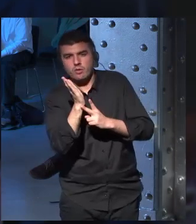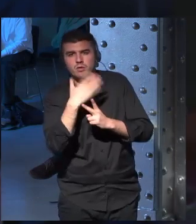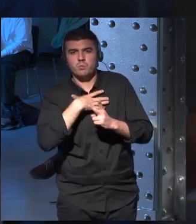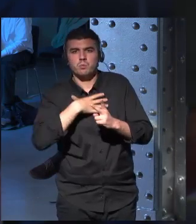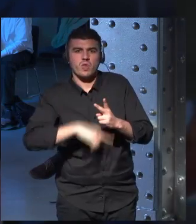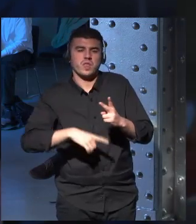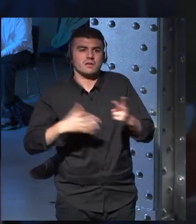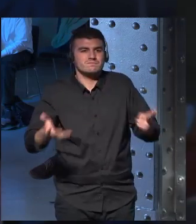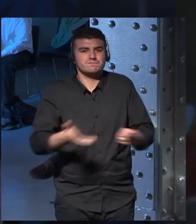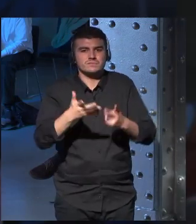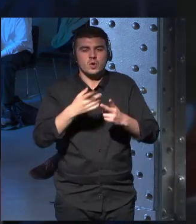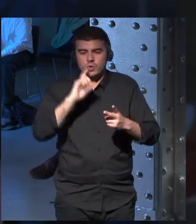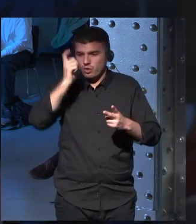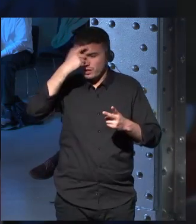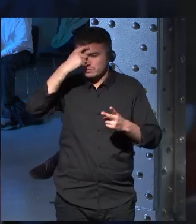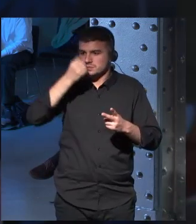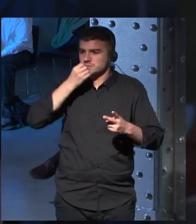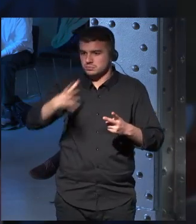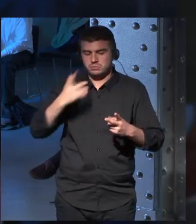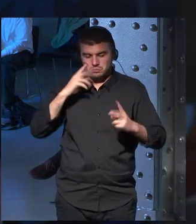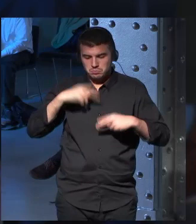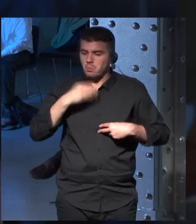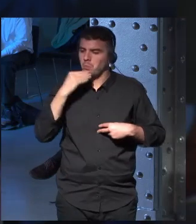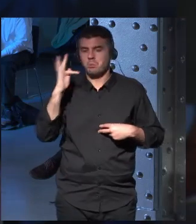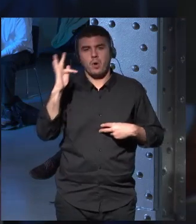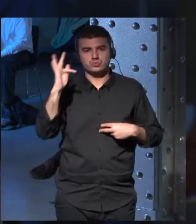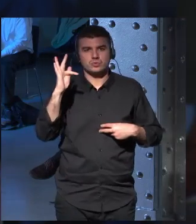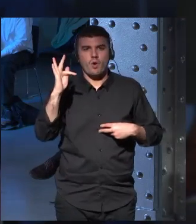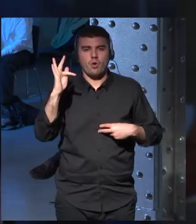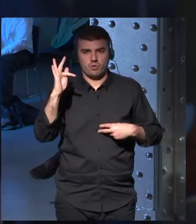as good people, just as we today think of ourselves